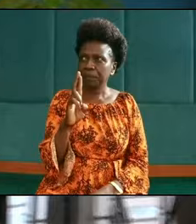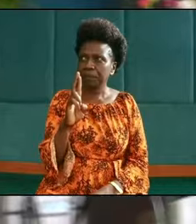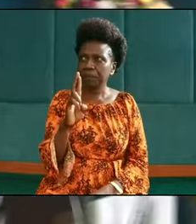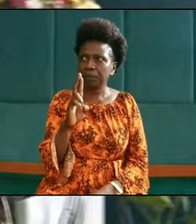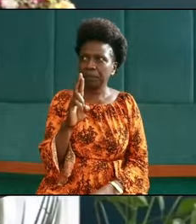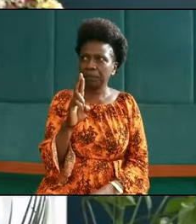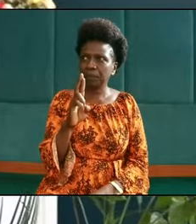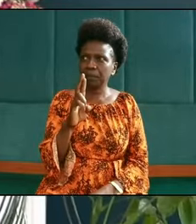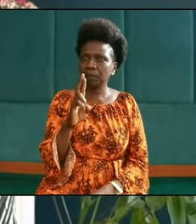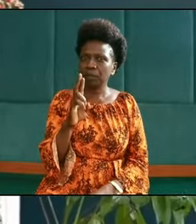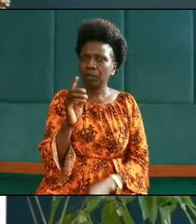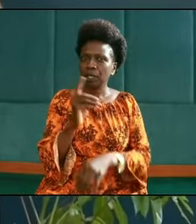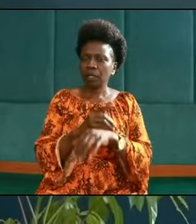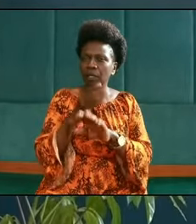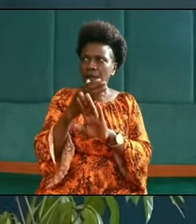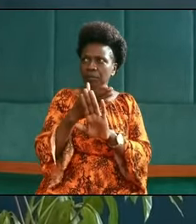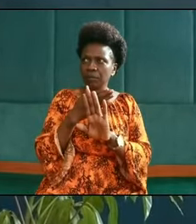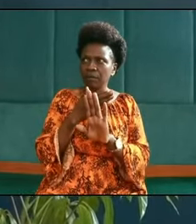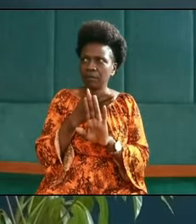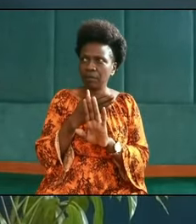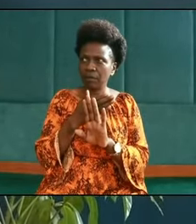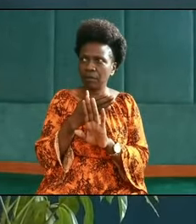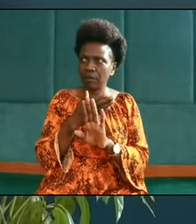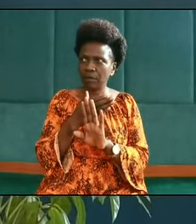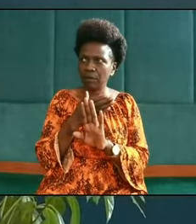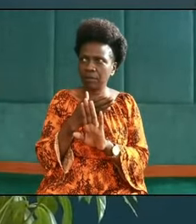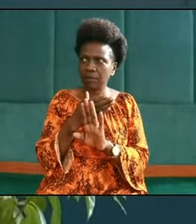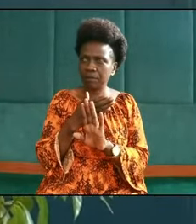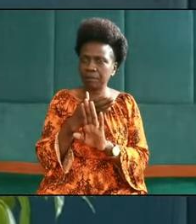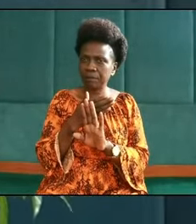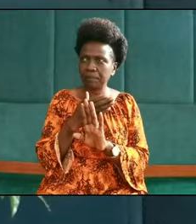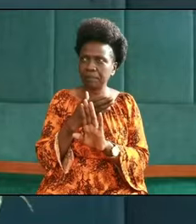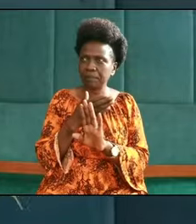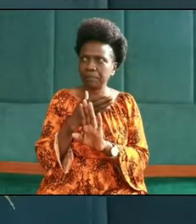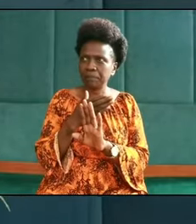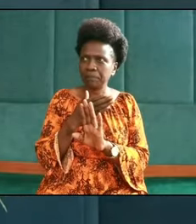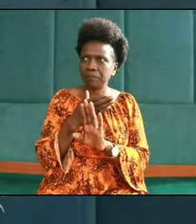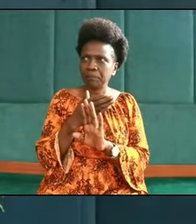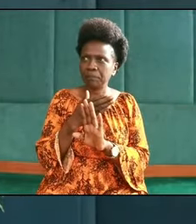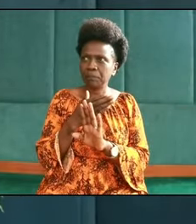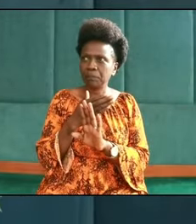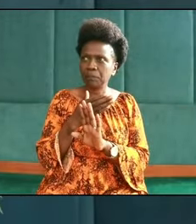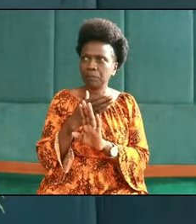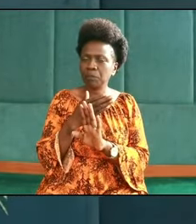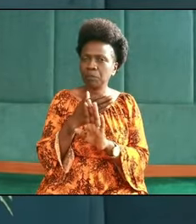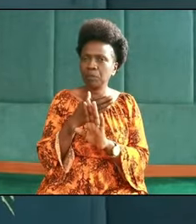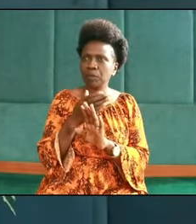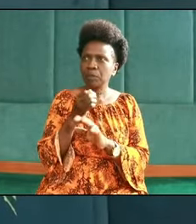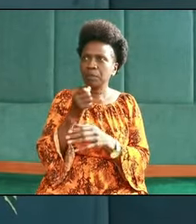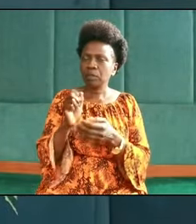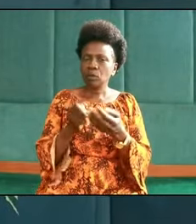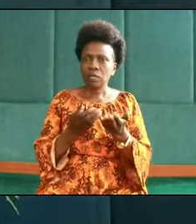Had been there before, but had not reached Zanzibar. These are some of the privileges of being a pastor or serving in a